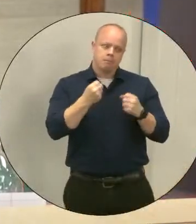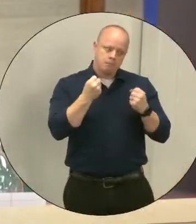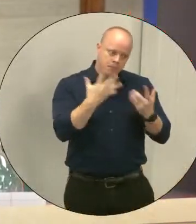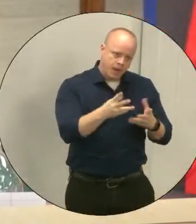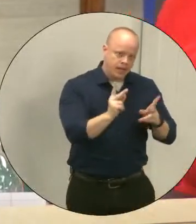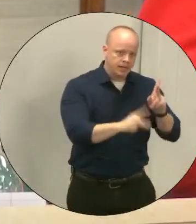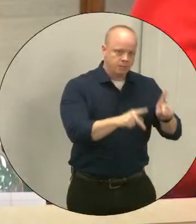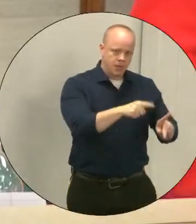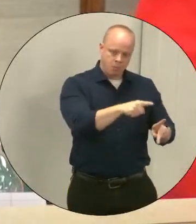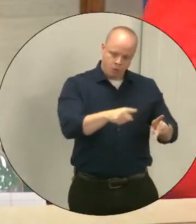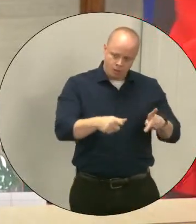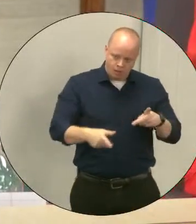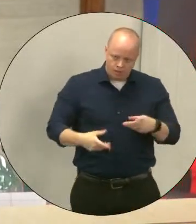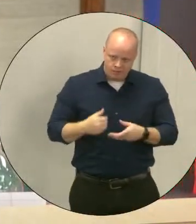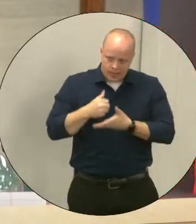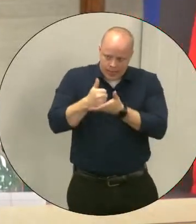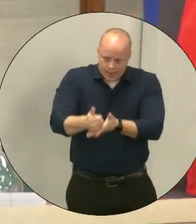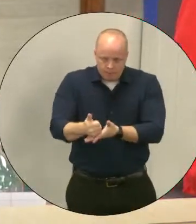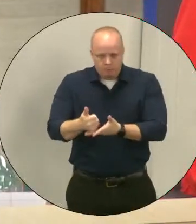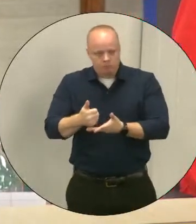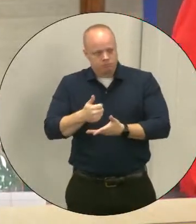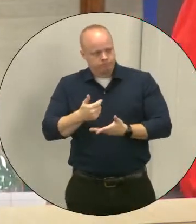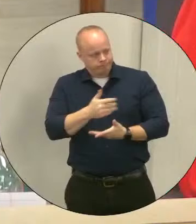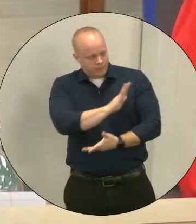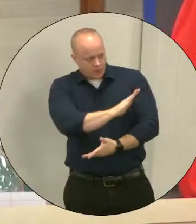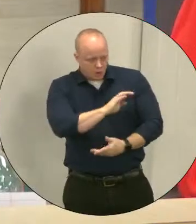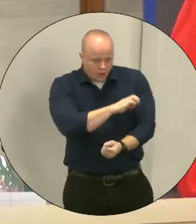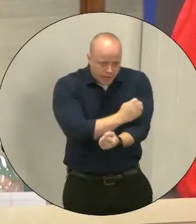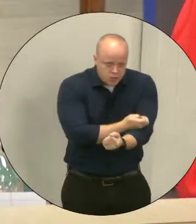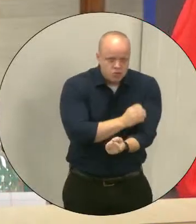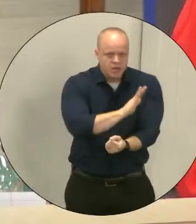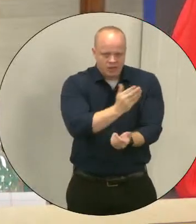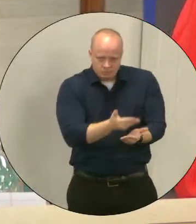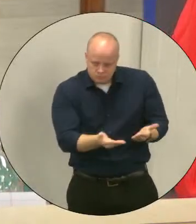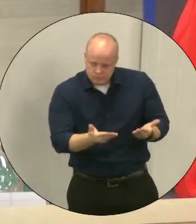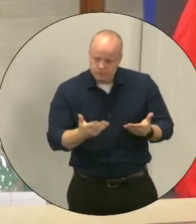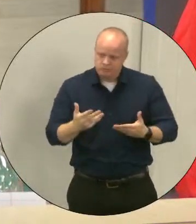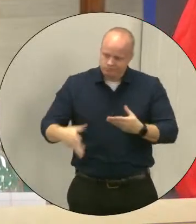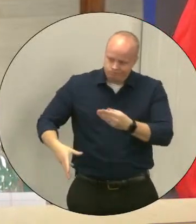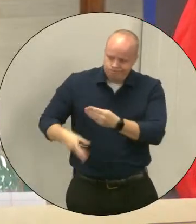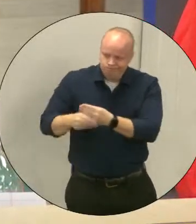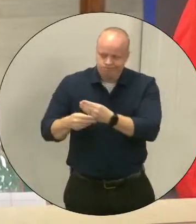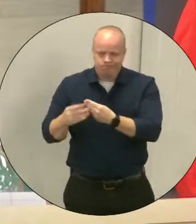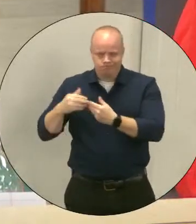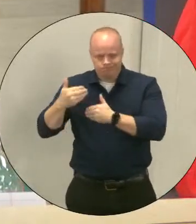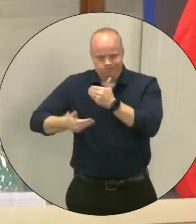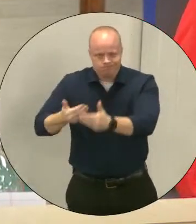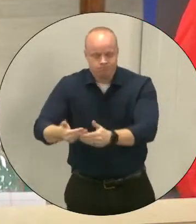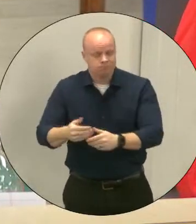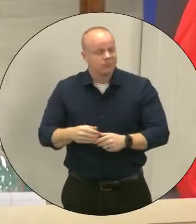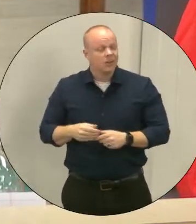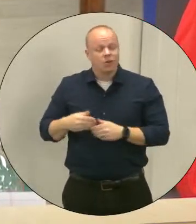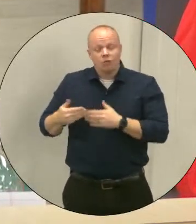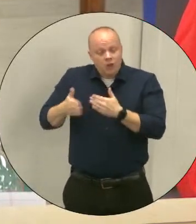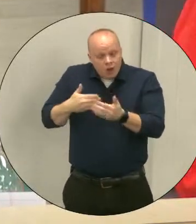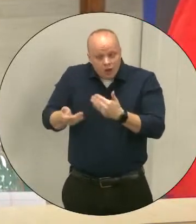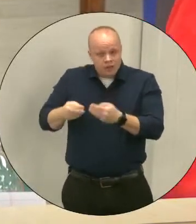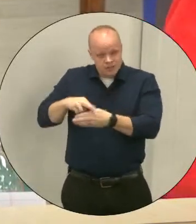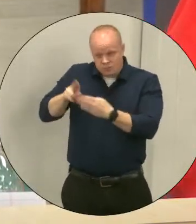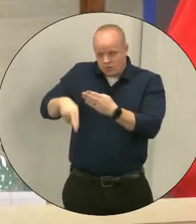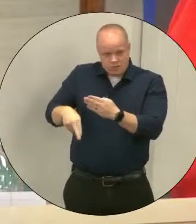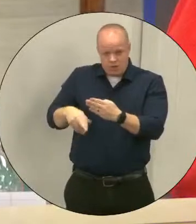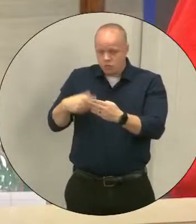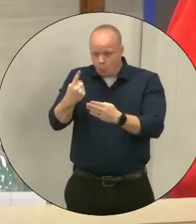have contributed their energy, their resources, and expertise to get us through. Regardless of the outcome, one thing